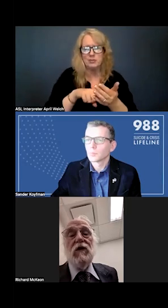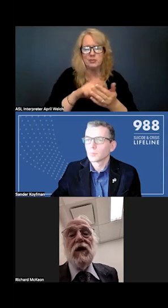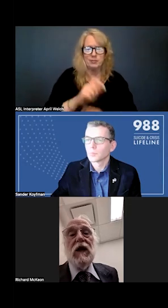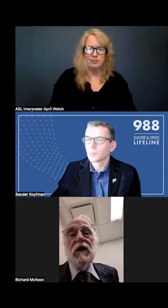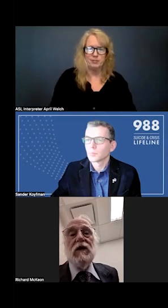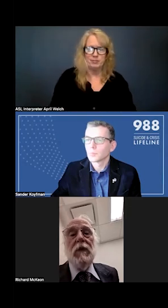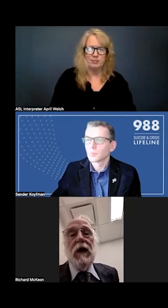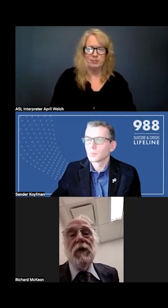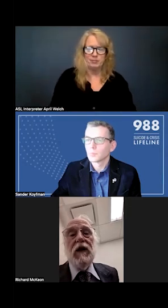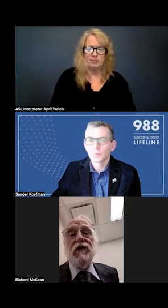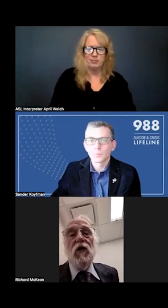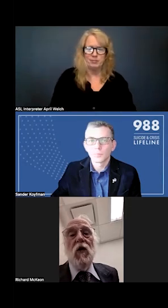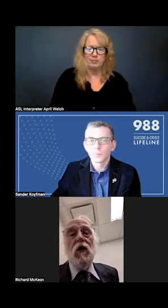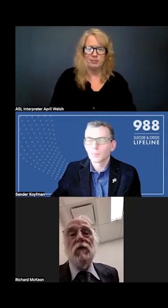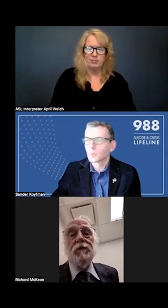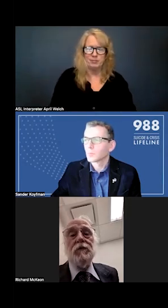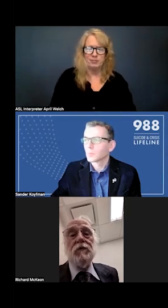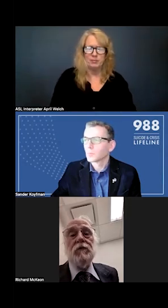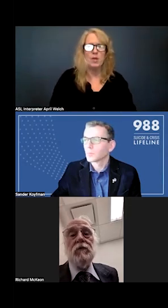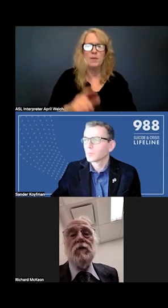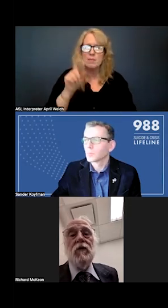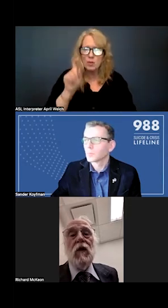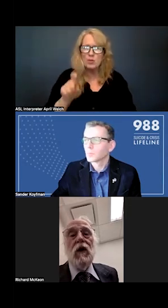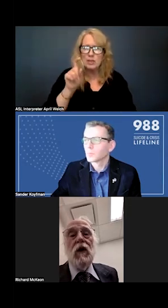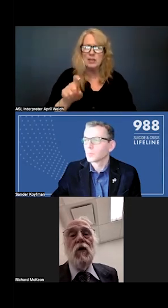that there needed to be a place to call